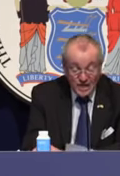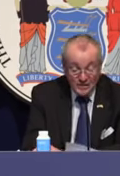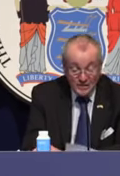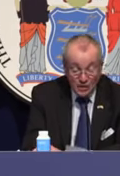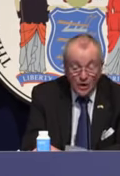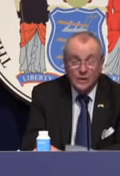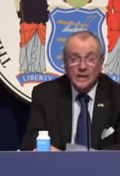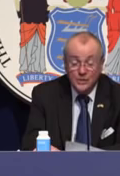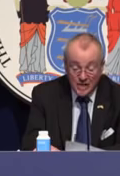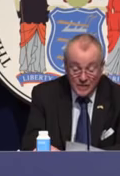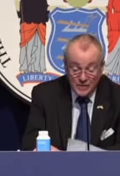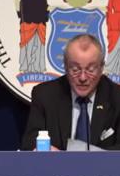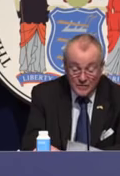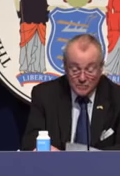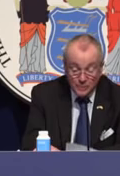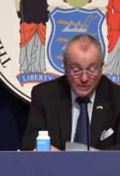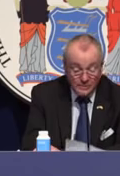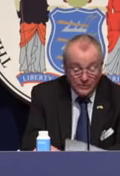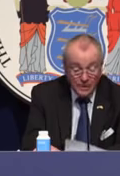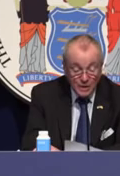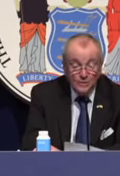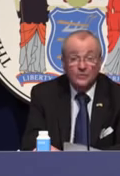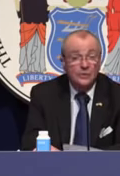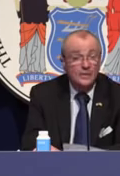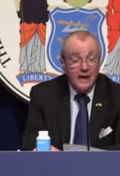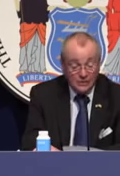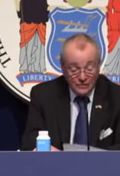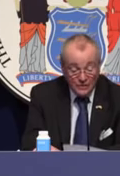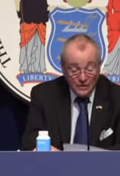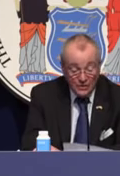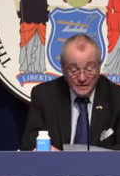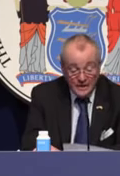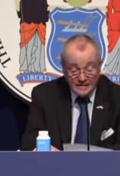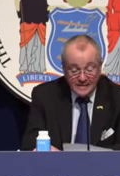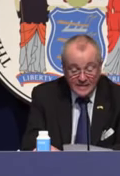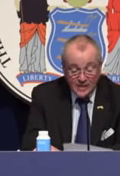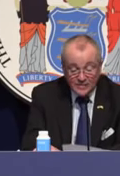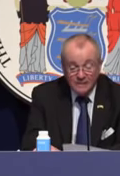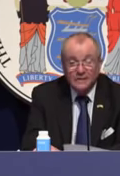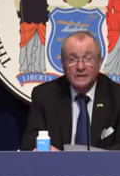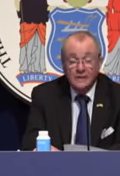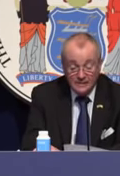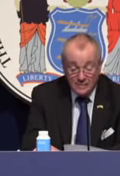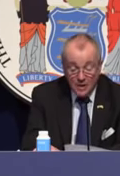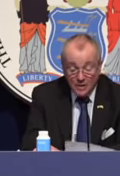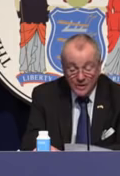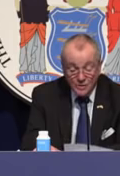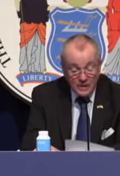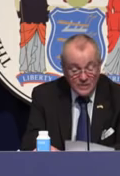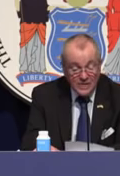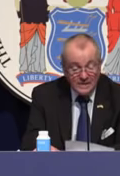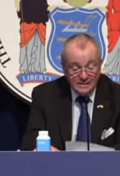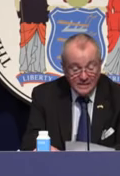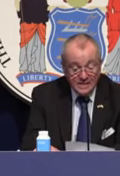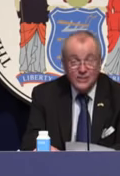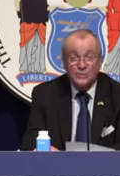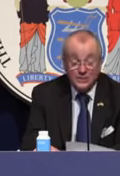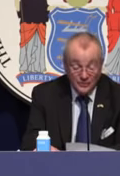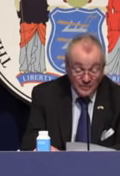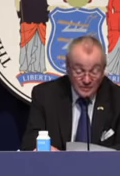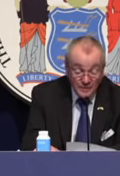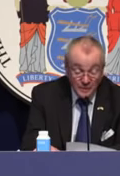Additionally, on testing, all NJ Transit employees will soon have access to COVID-19 testing at the American Dream site